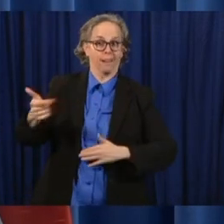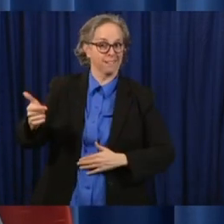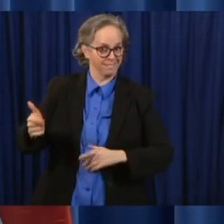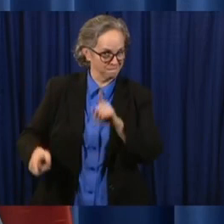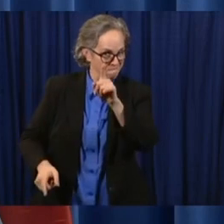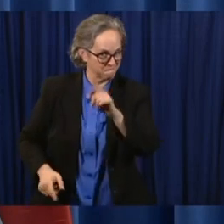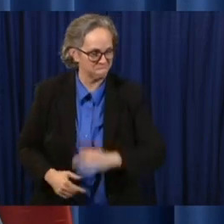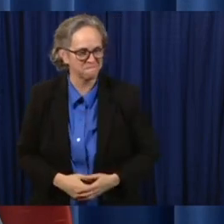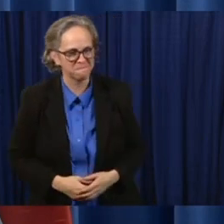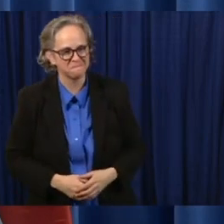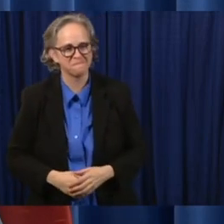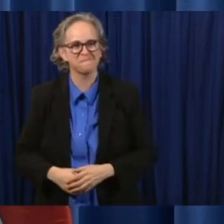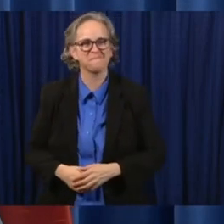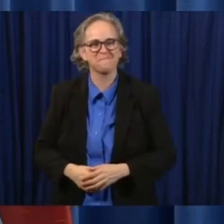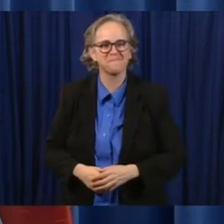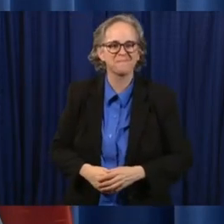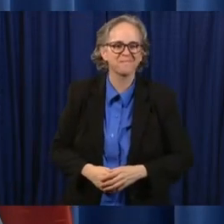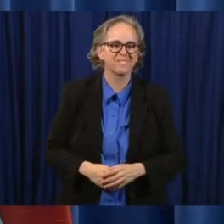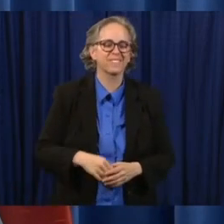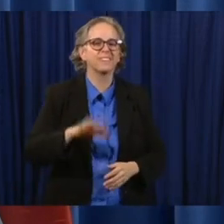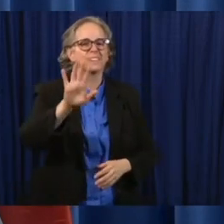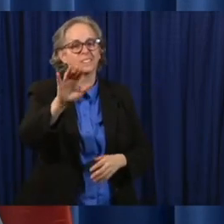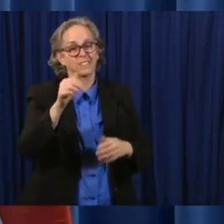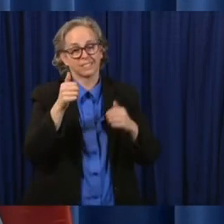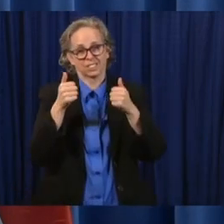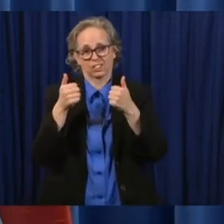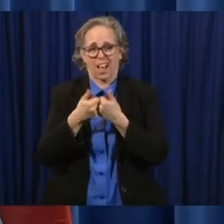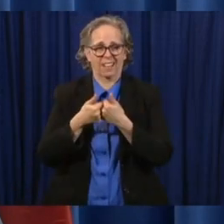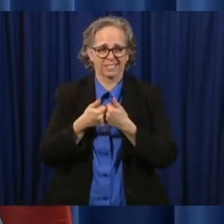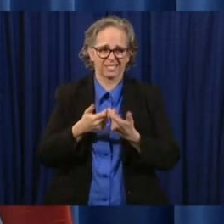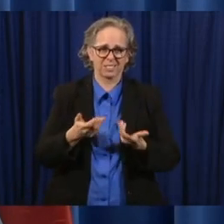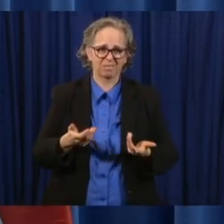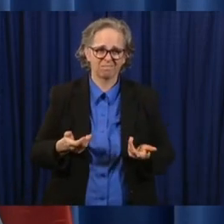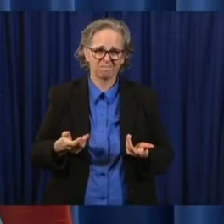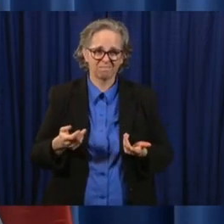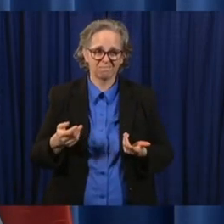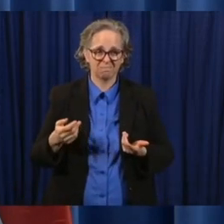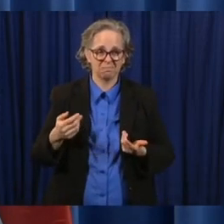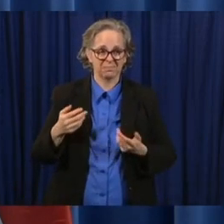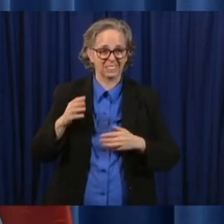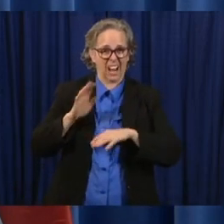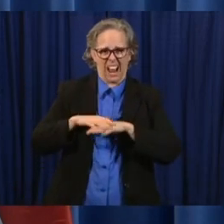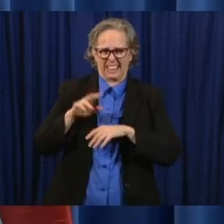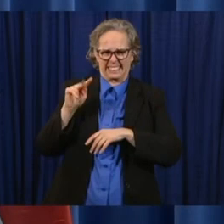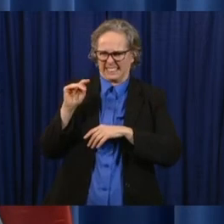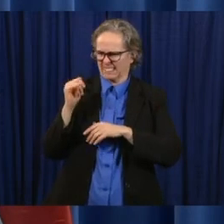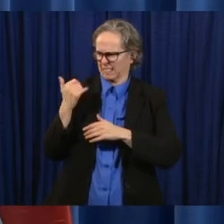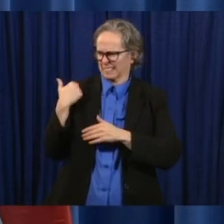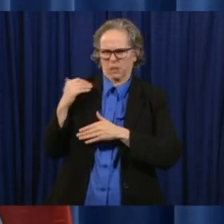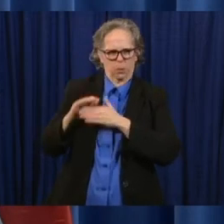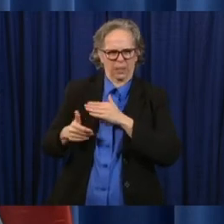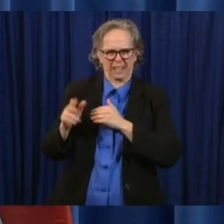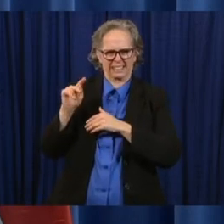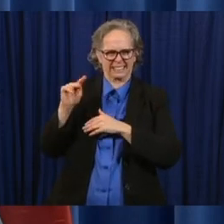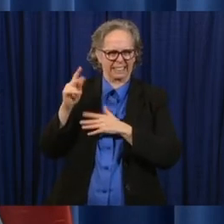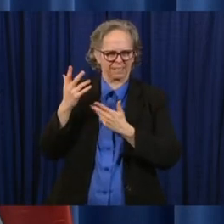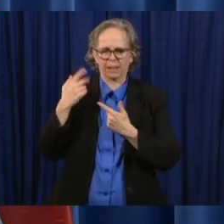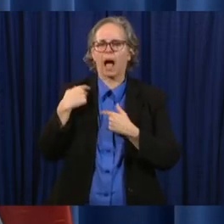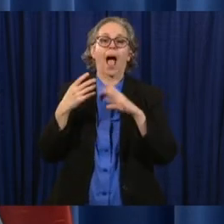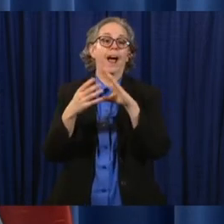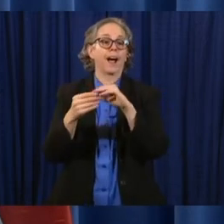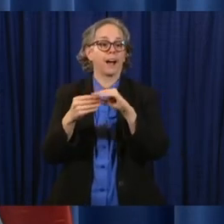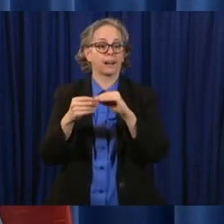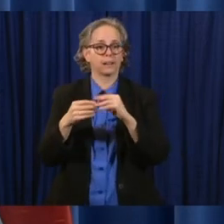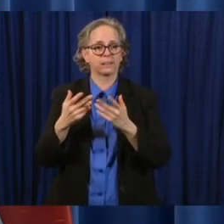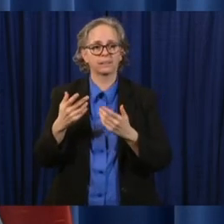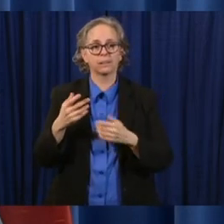expressed over the weekend when I was on TV has to do with the reagents. And I look at